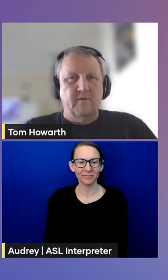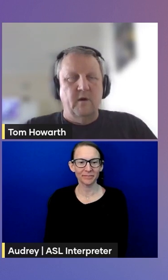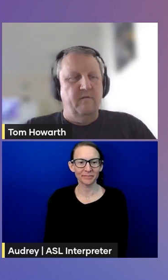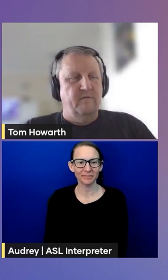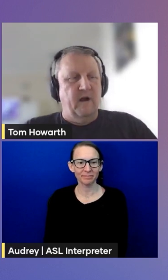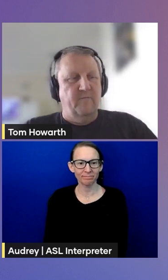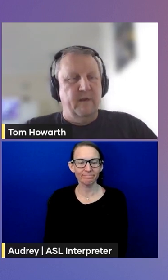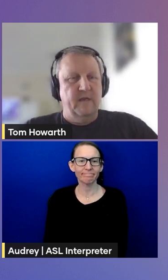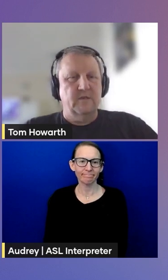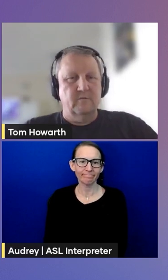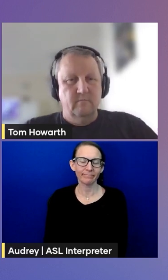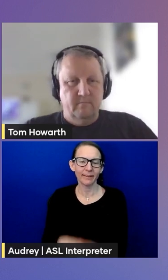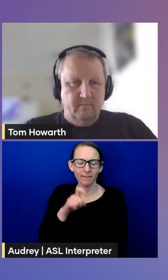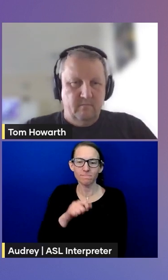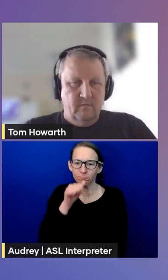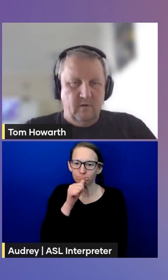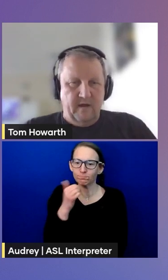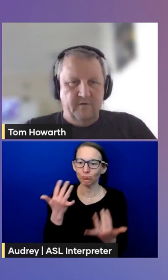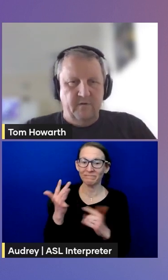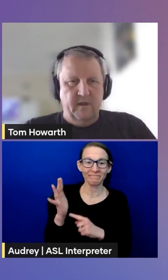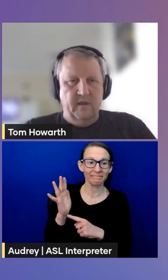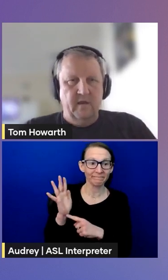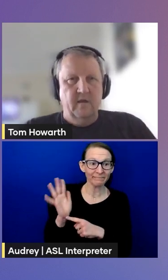We have to wait 5 minutes